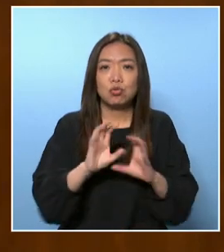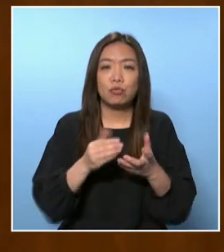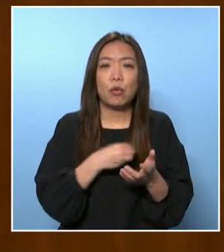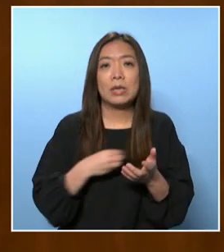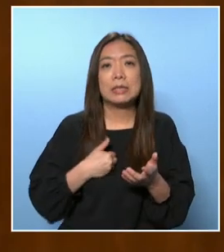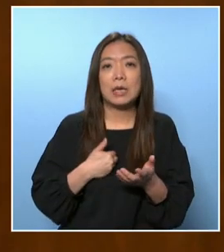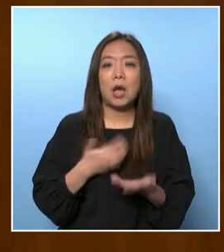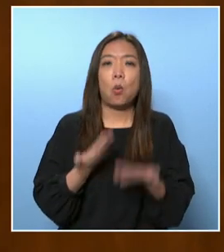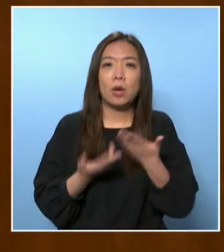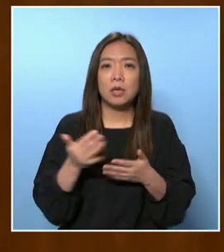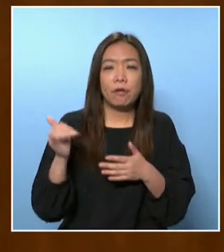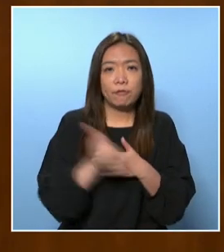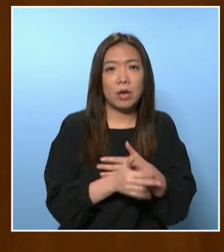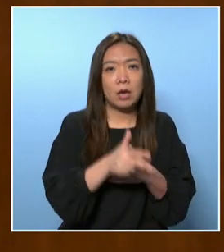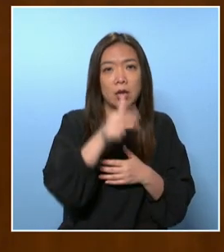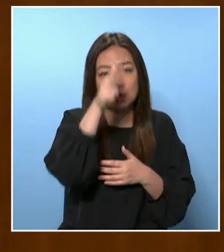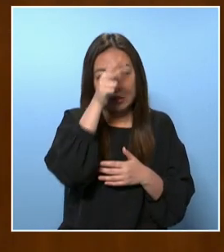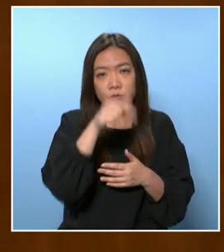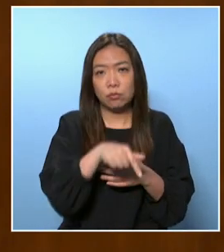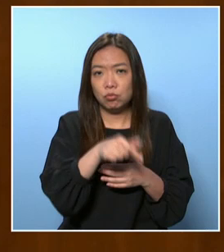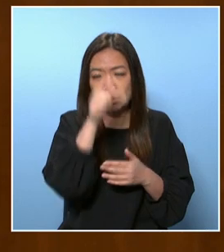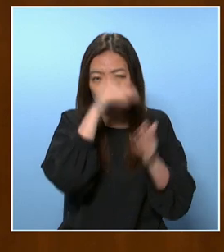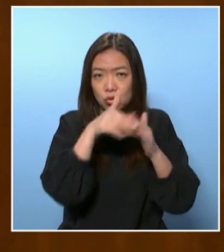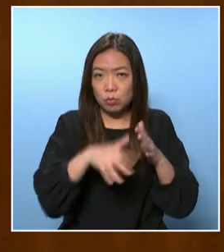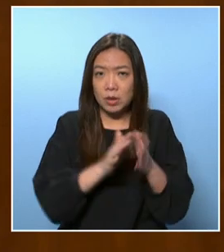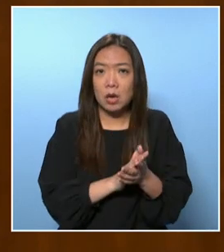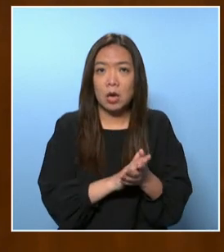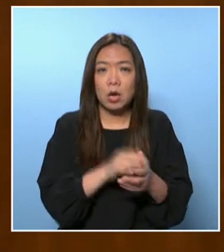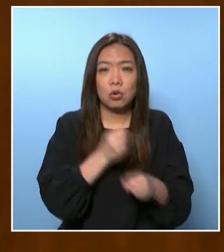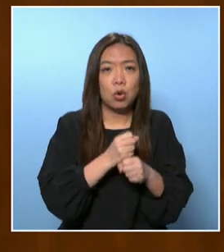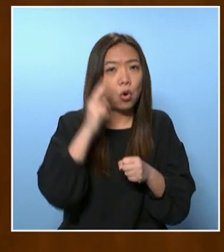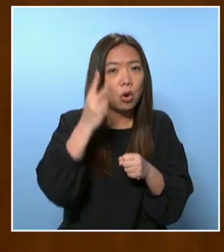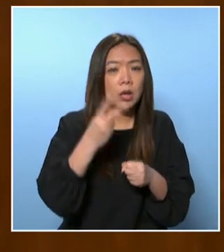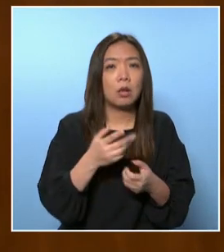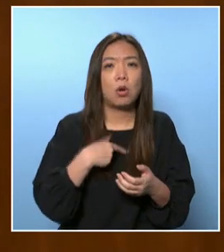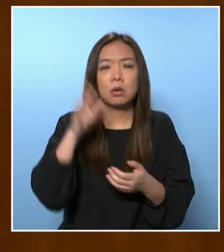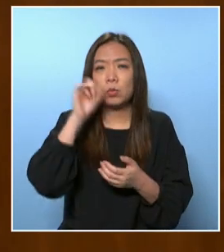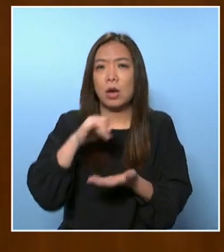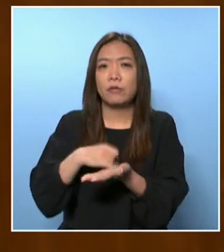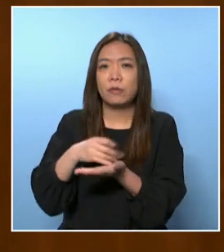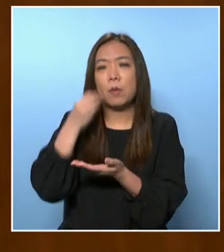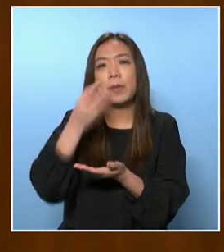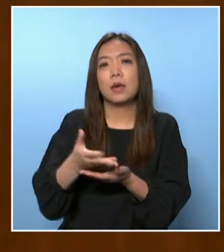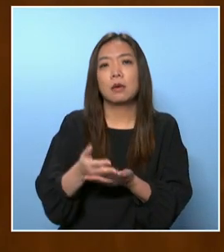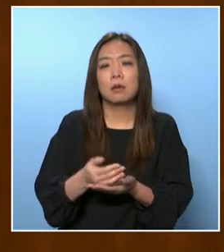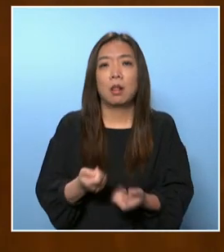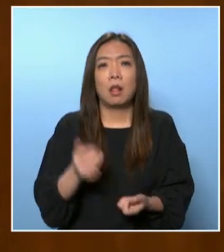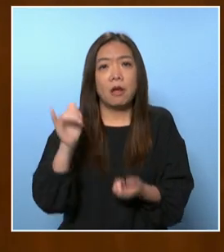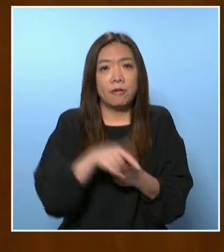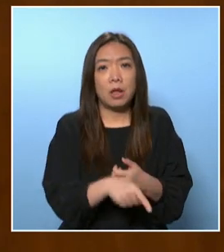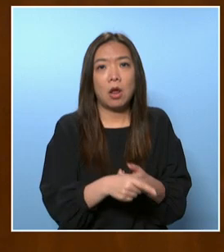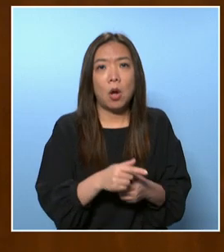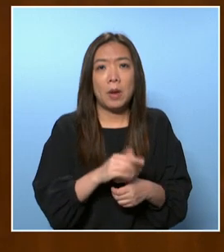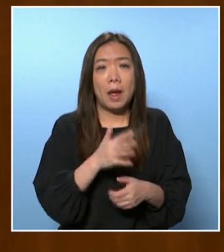day or for 2 days maybe, especially these specialist doctors. We can offer them some tax incentives.